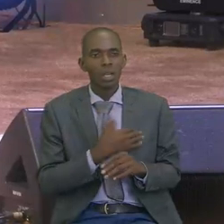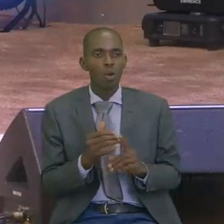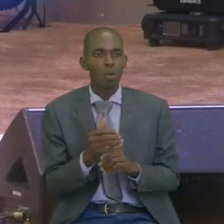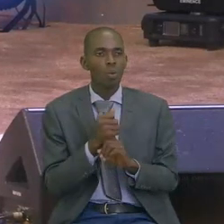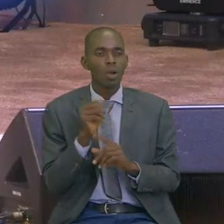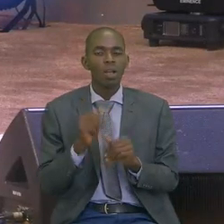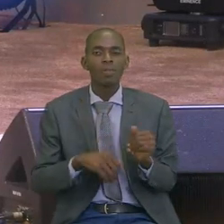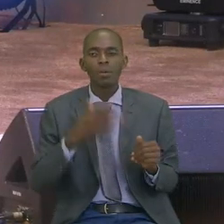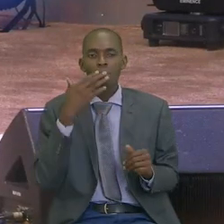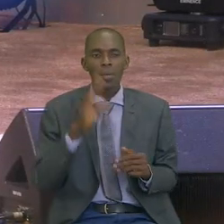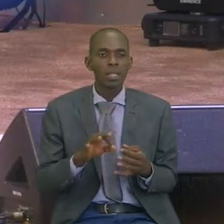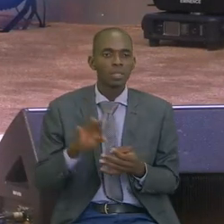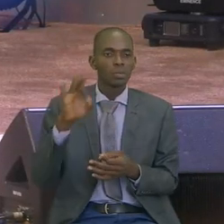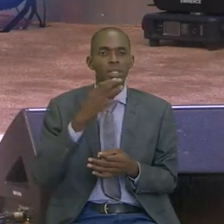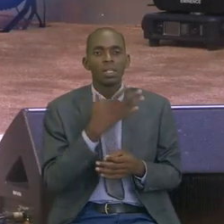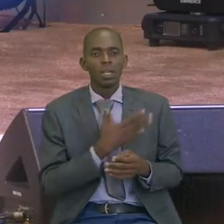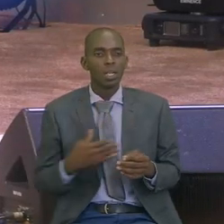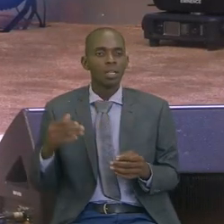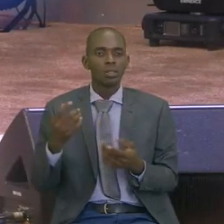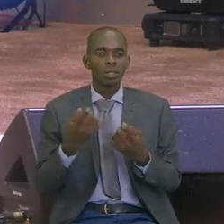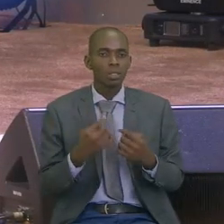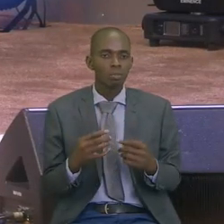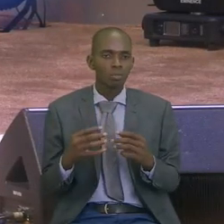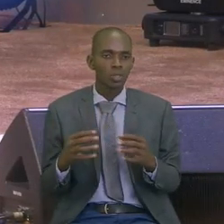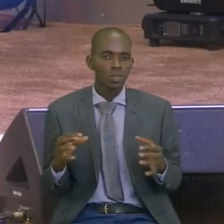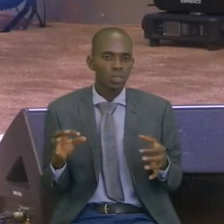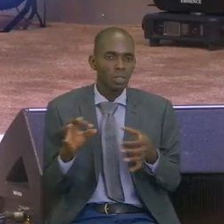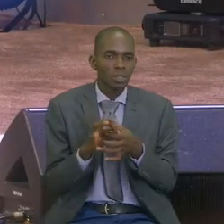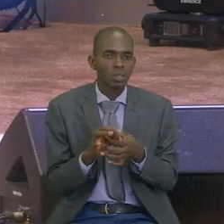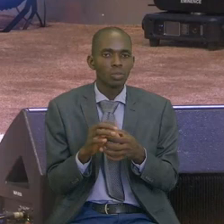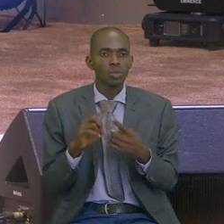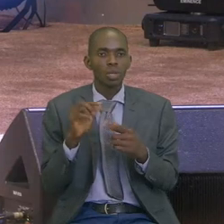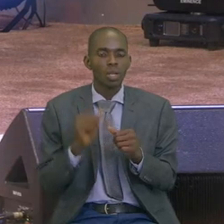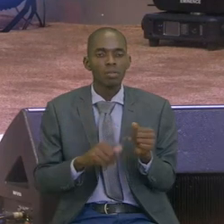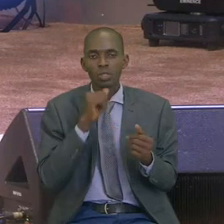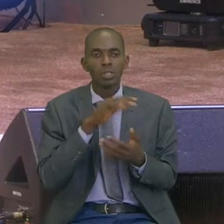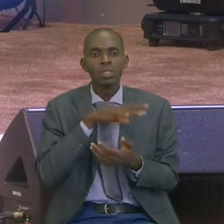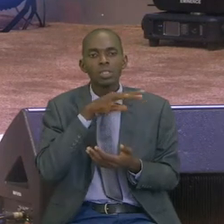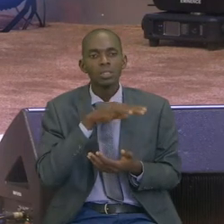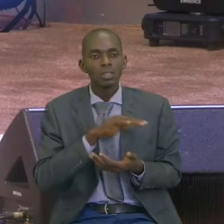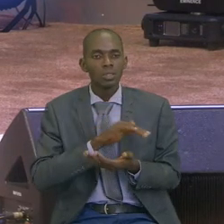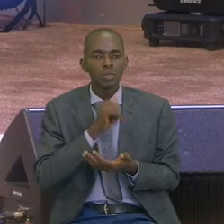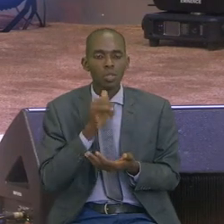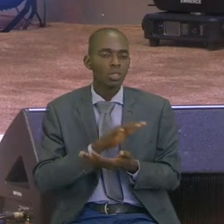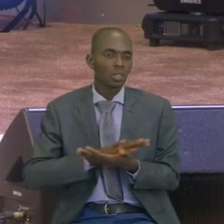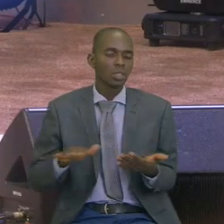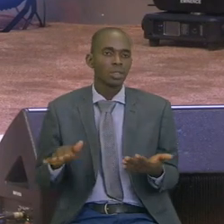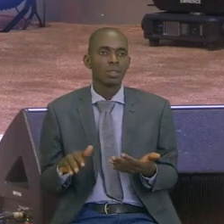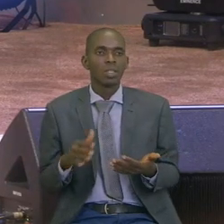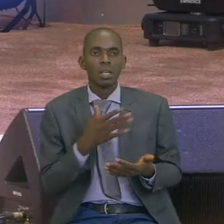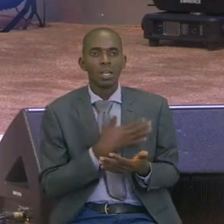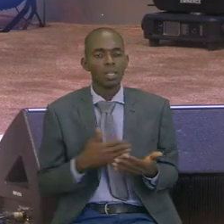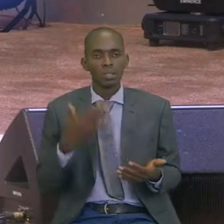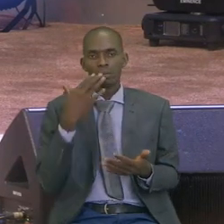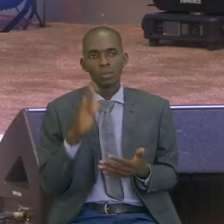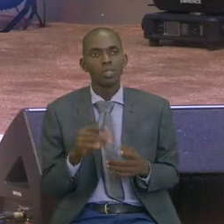and a cage of every unclean and hateful bird. Look at verse 3. In verse 3, it tells us there,